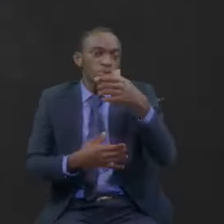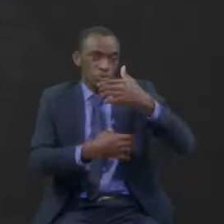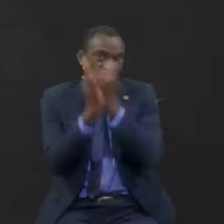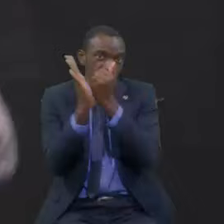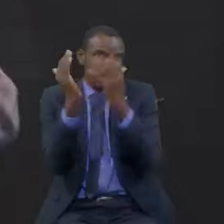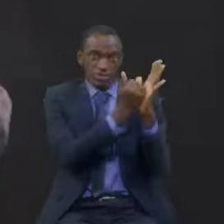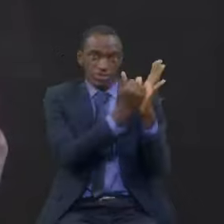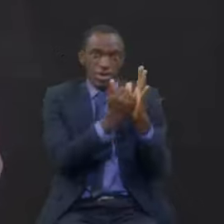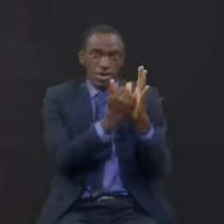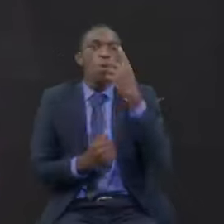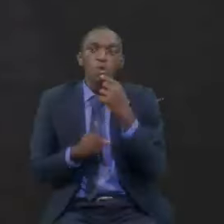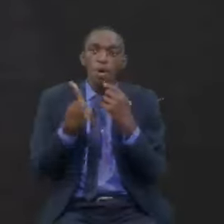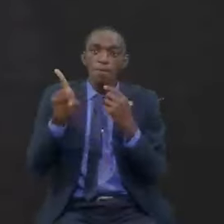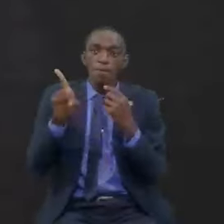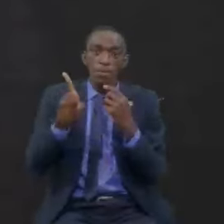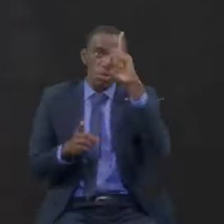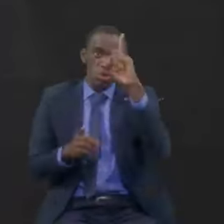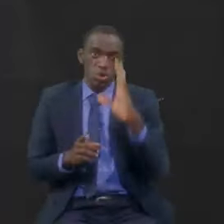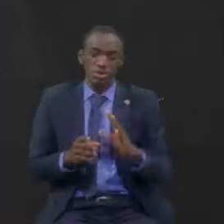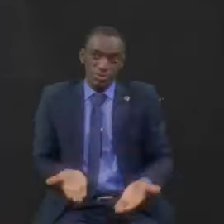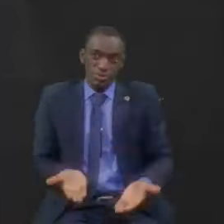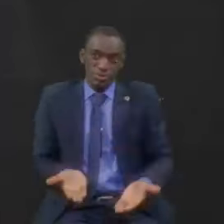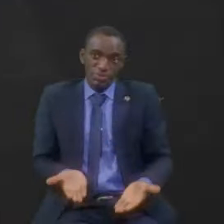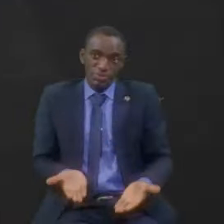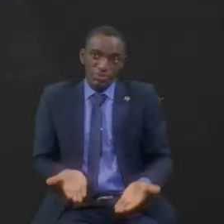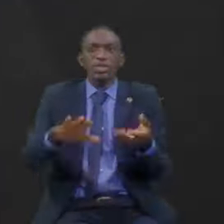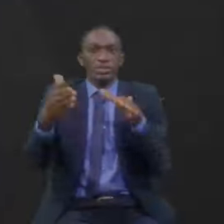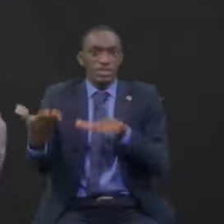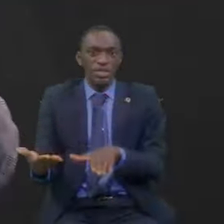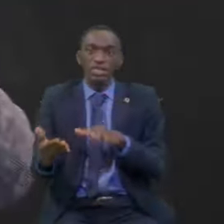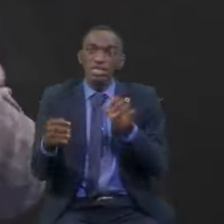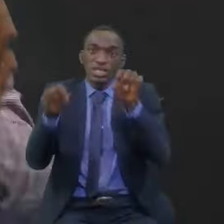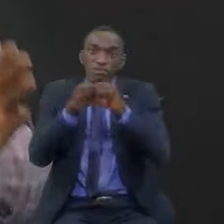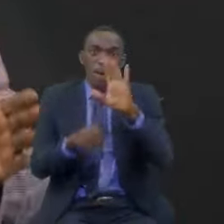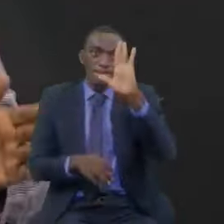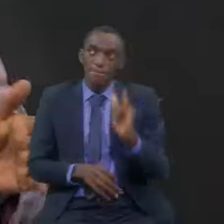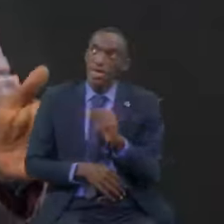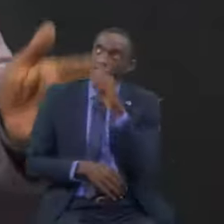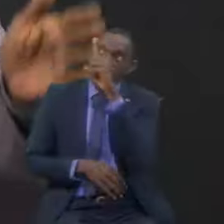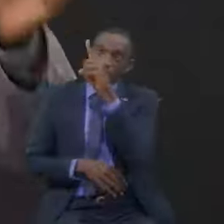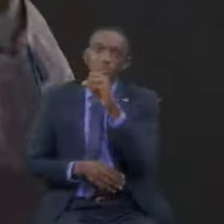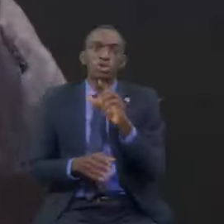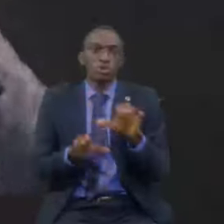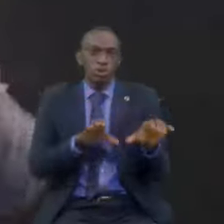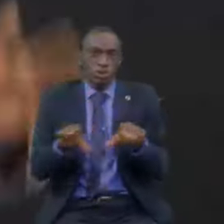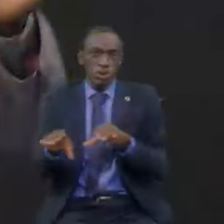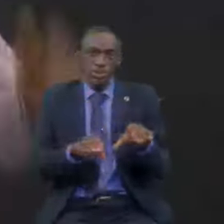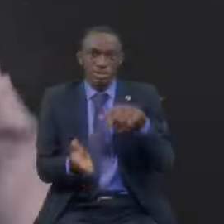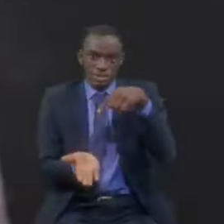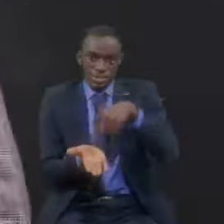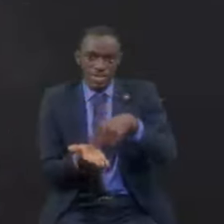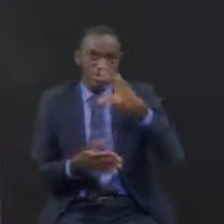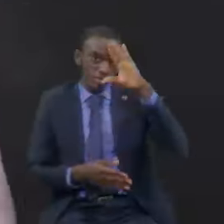the dead. Even by him does this man